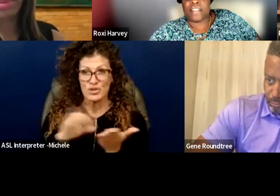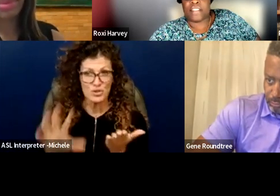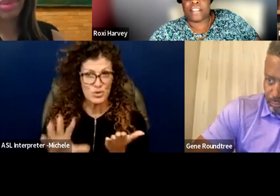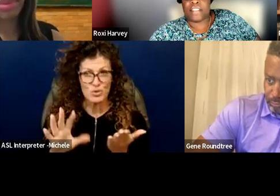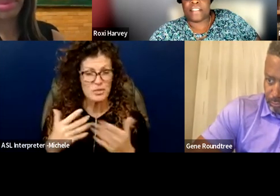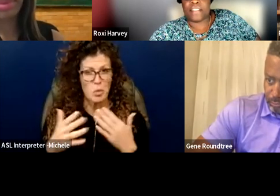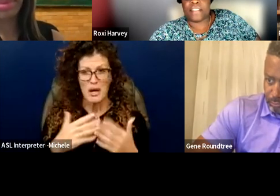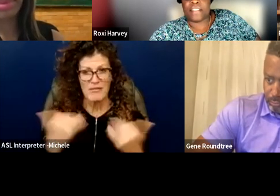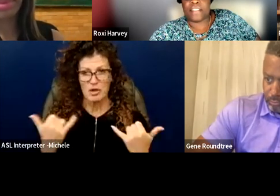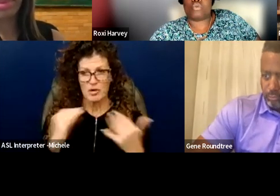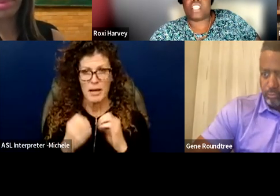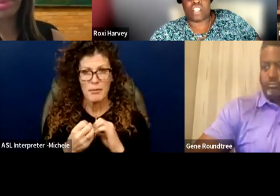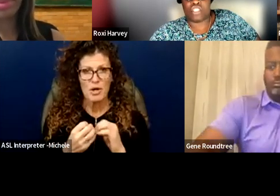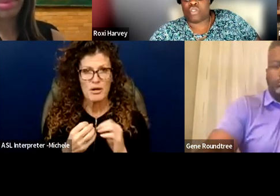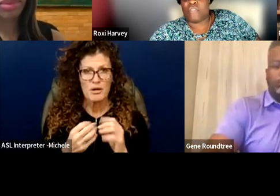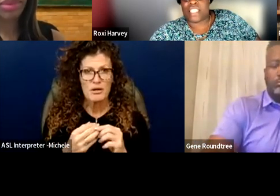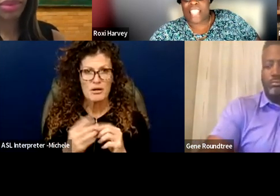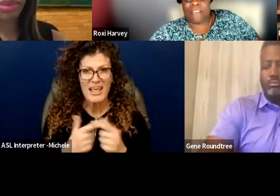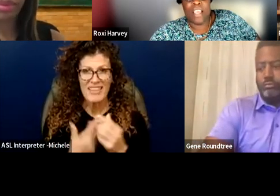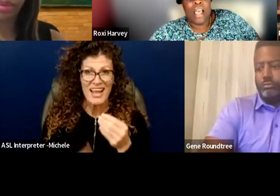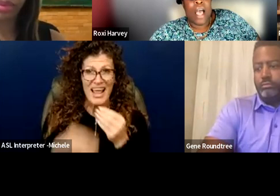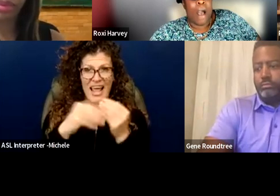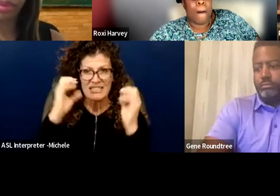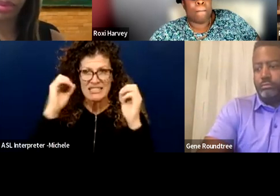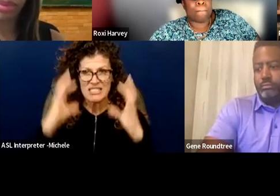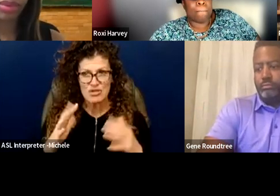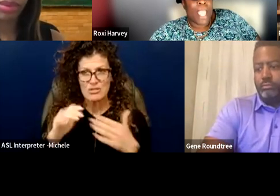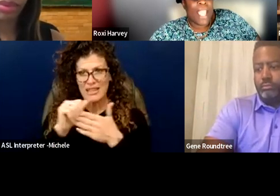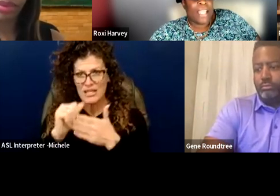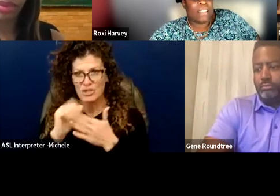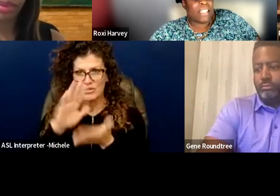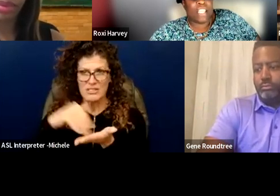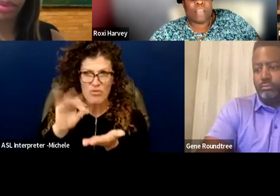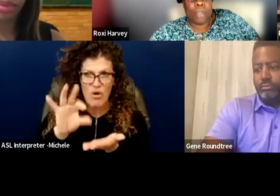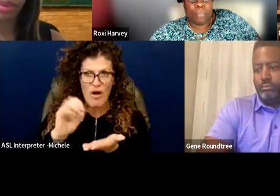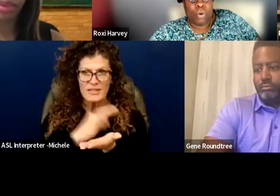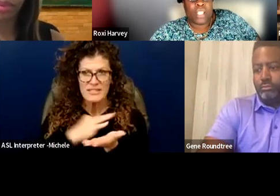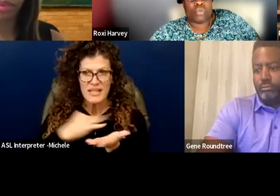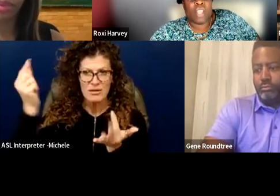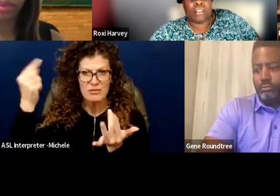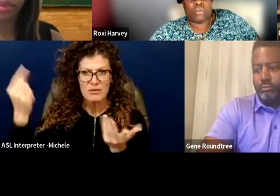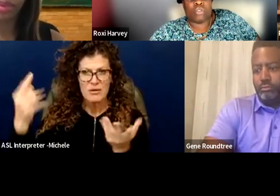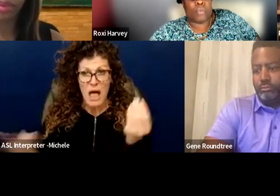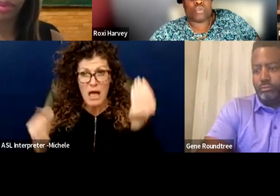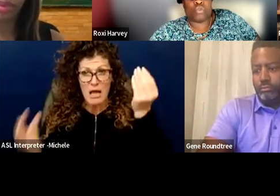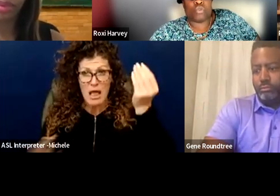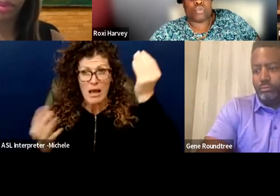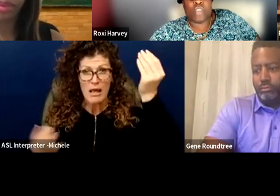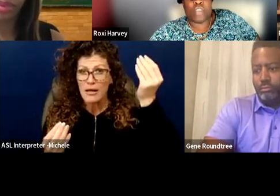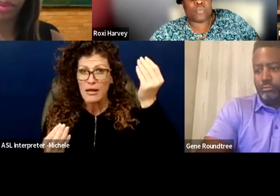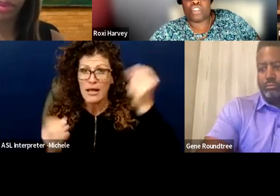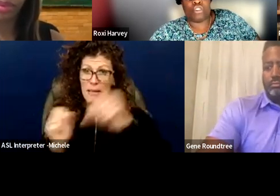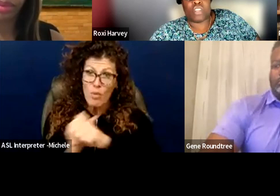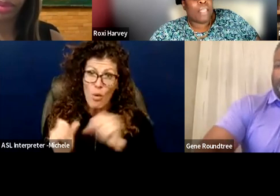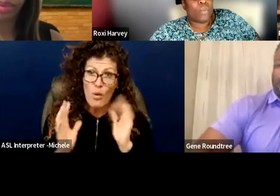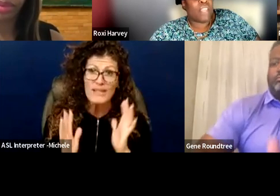number is. And then you add in our teachers, our school leaders, our central office staff. And then I say employees, so